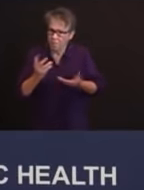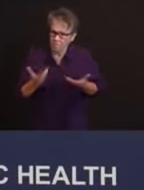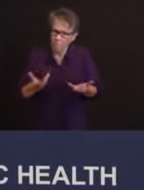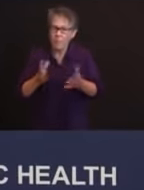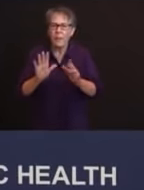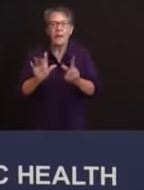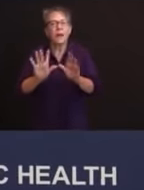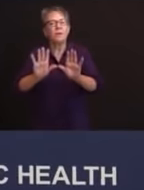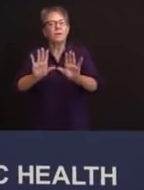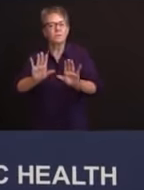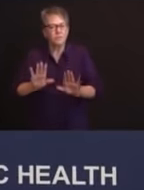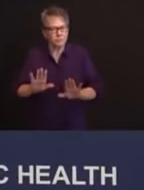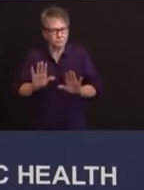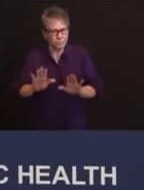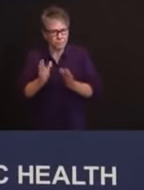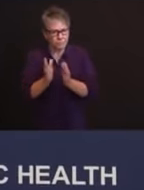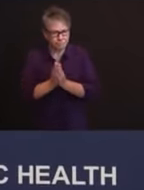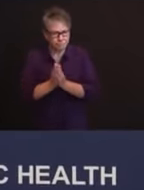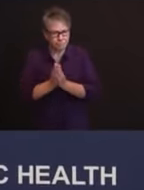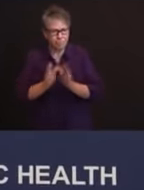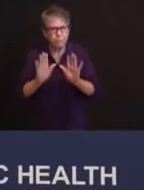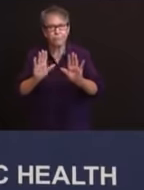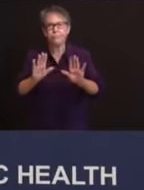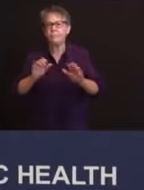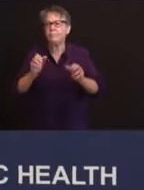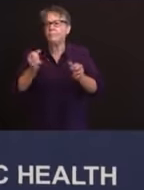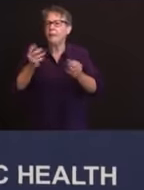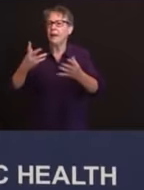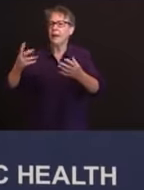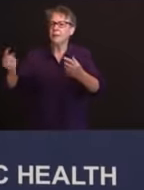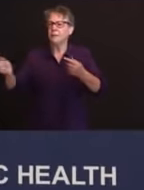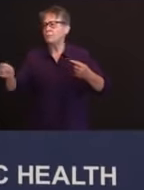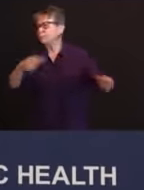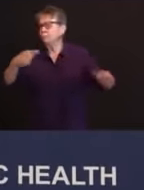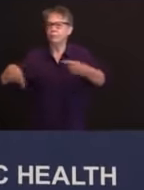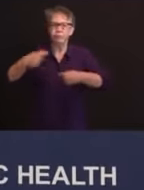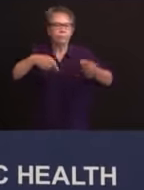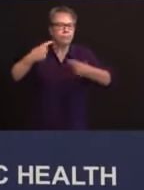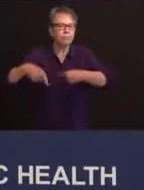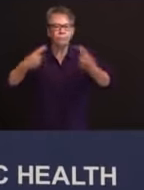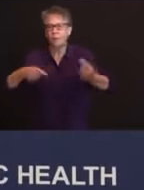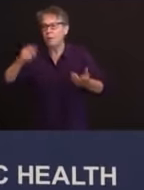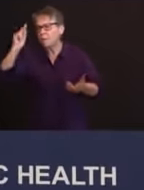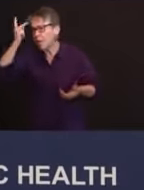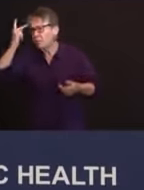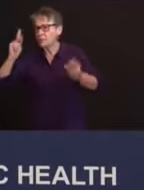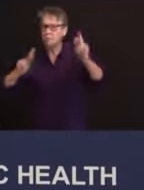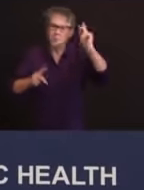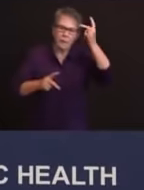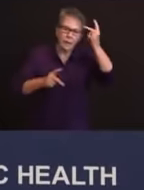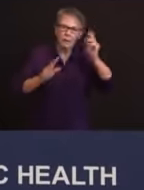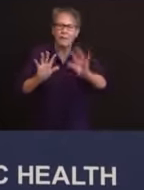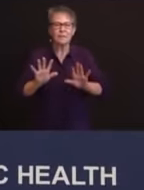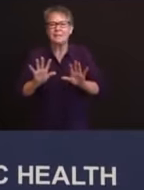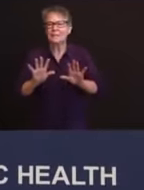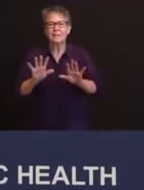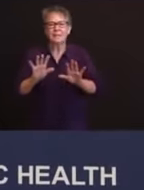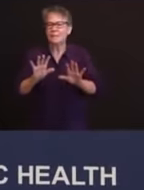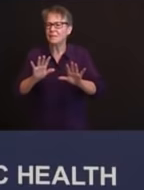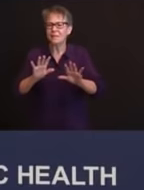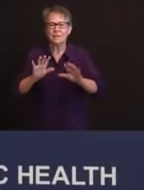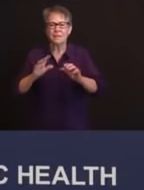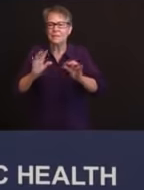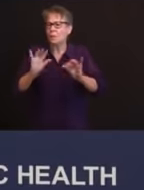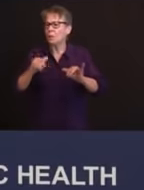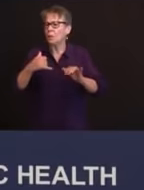the stuff swirling around us. We're on constantly the end of last week with Admiral Brett Giroir. I'm